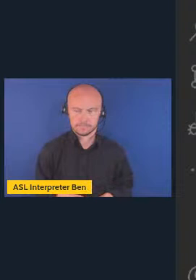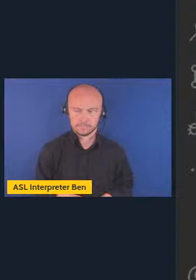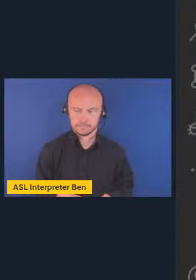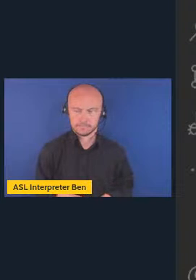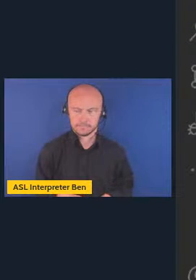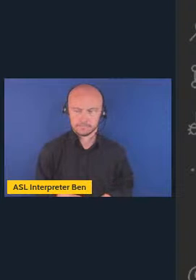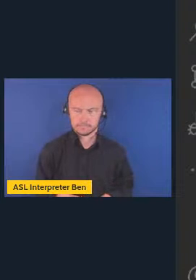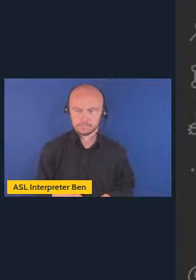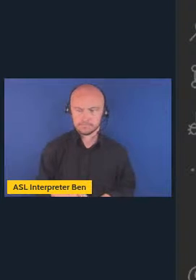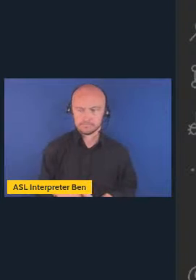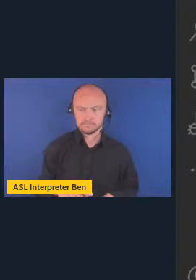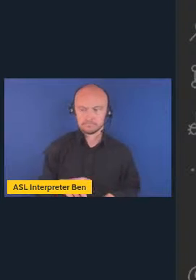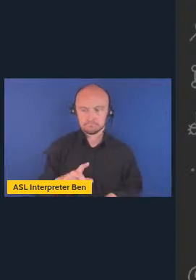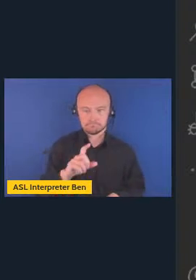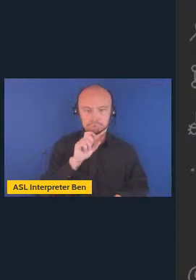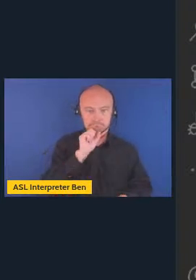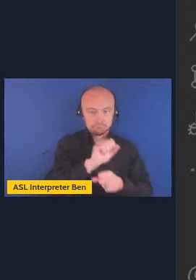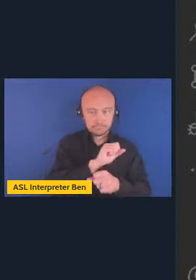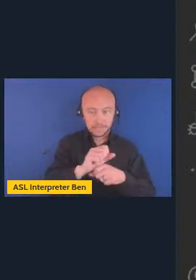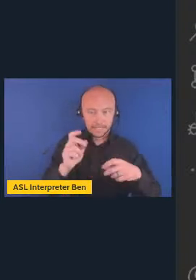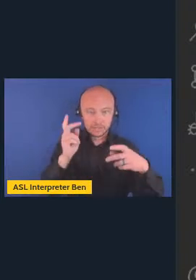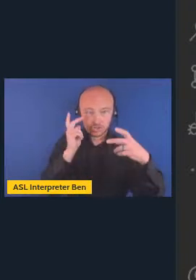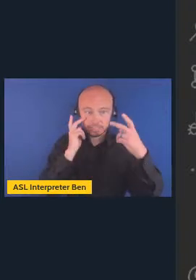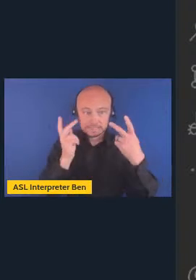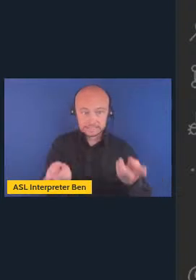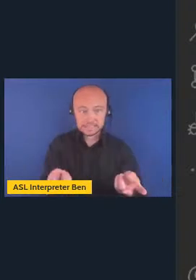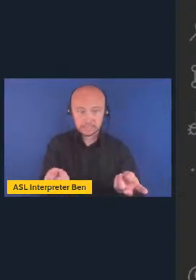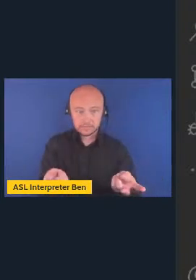And actually see